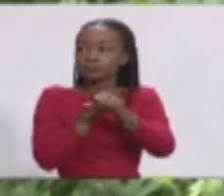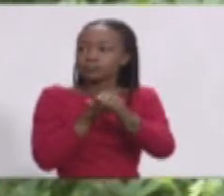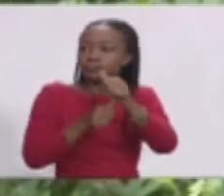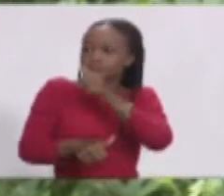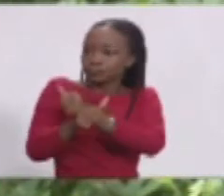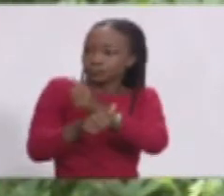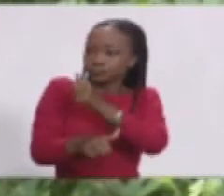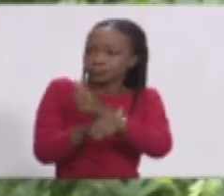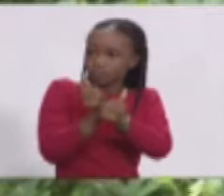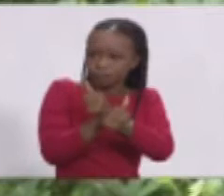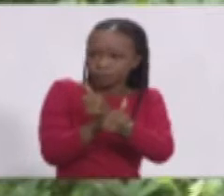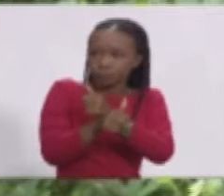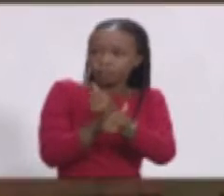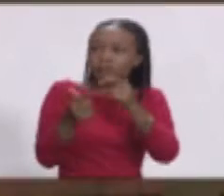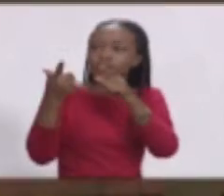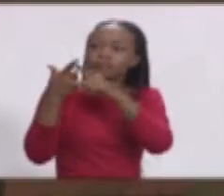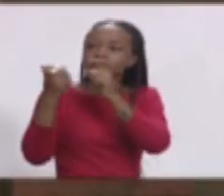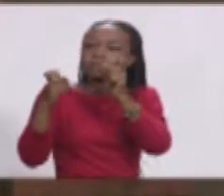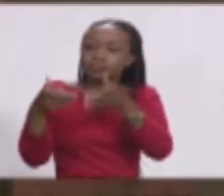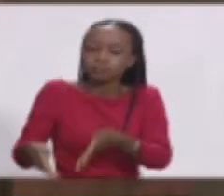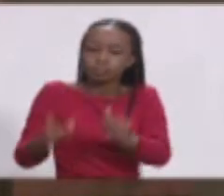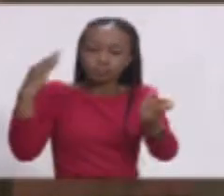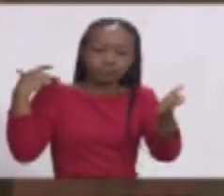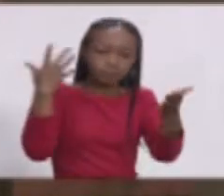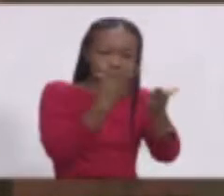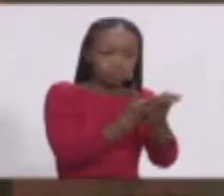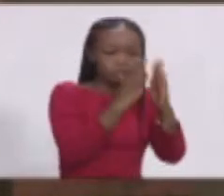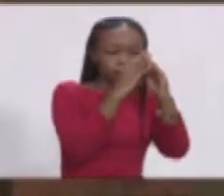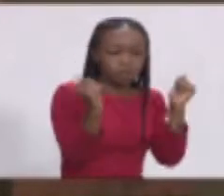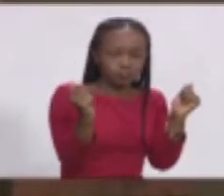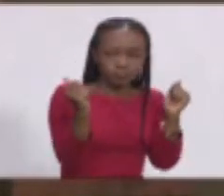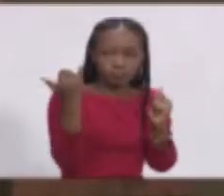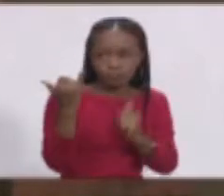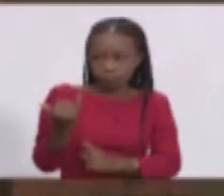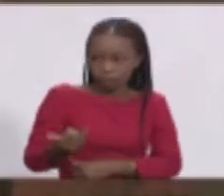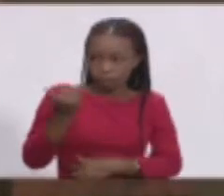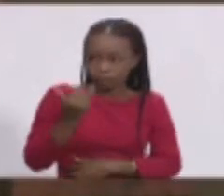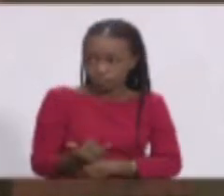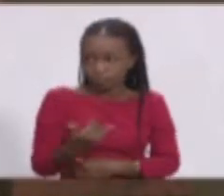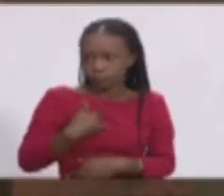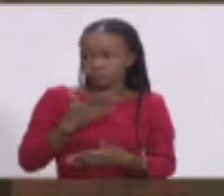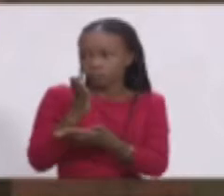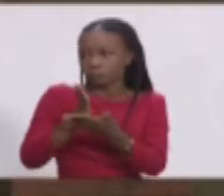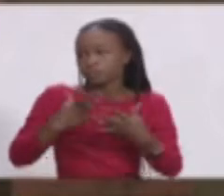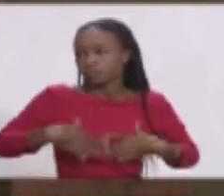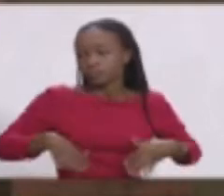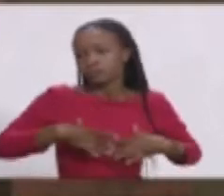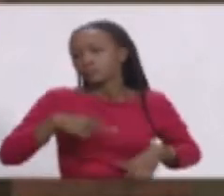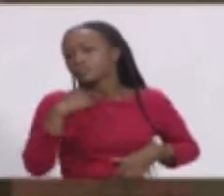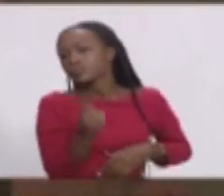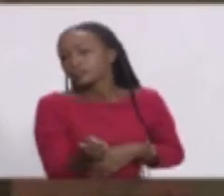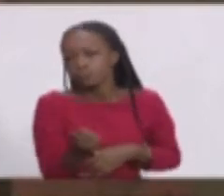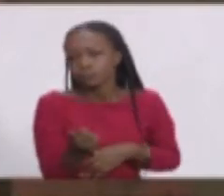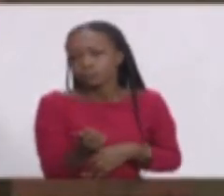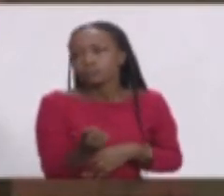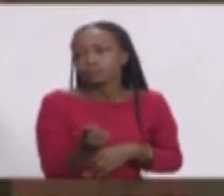street to the house. Yeah. Yes. All right, and then the aspect of curfew. There's some people who say, well, this is not the